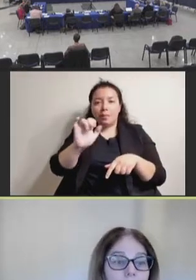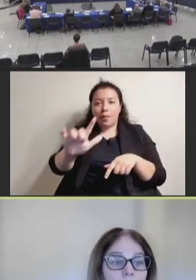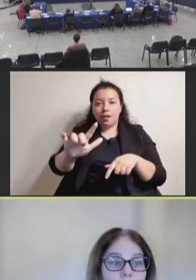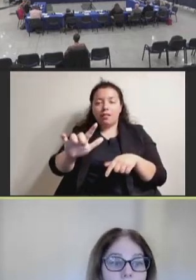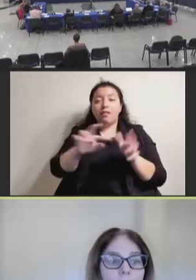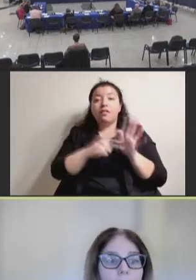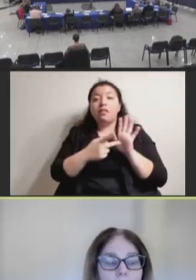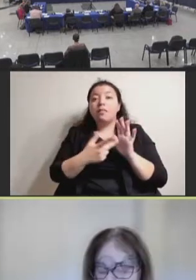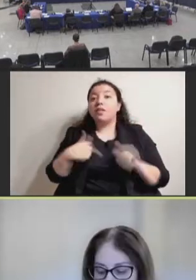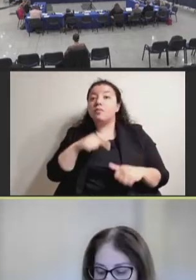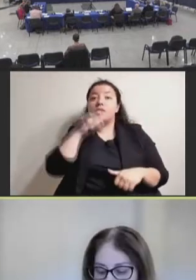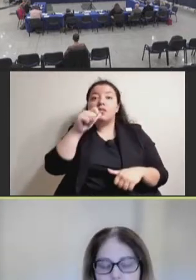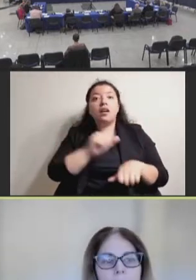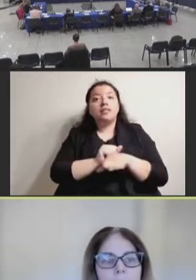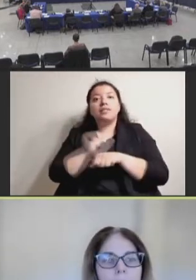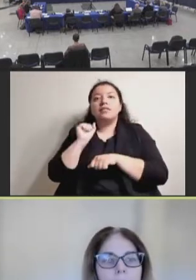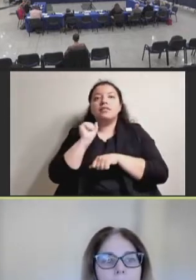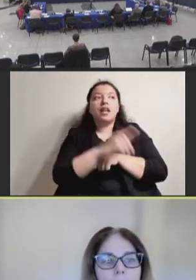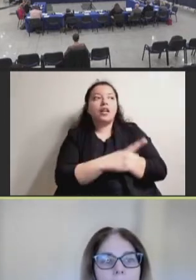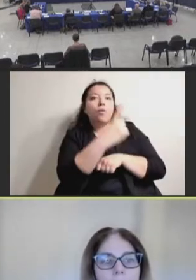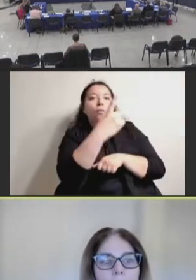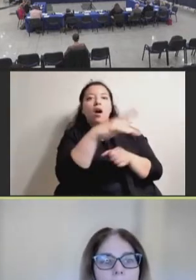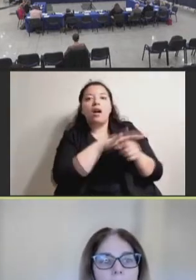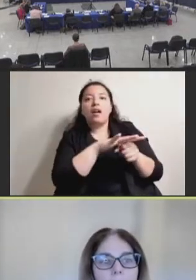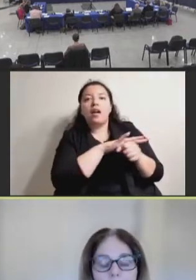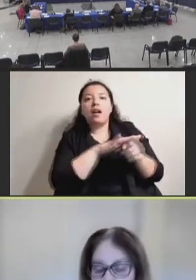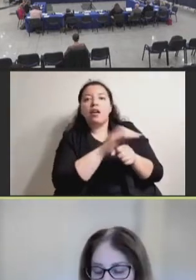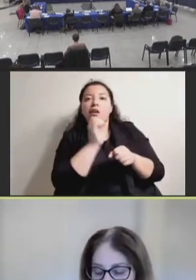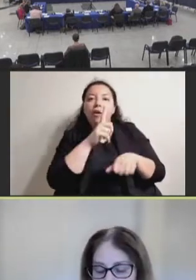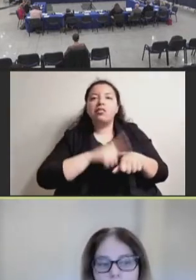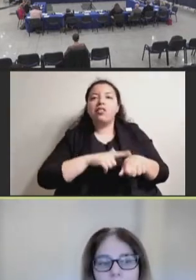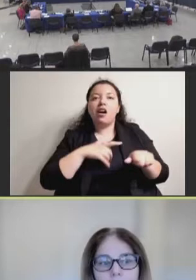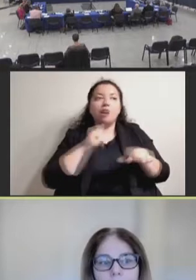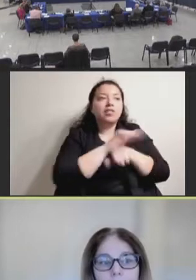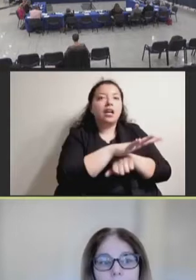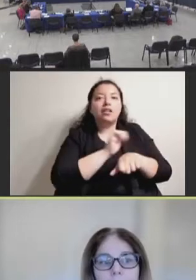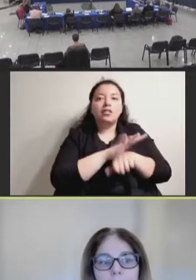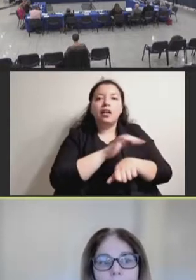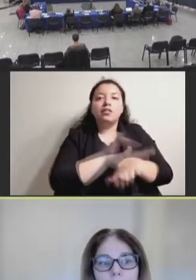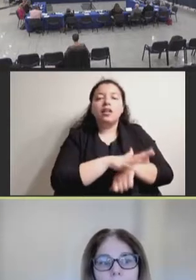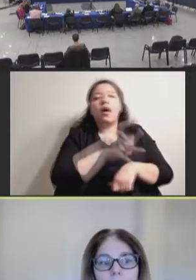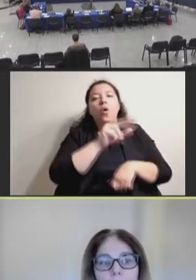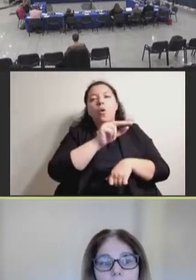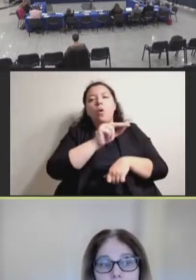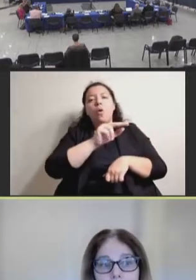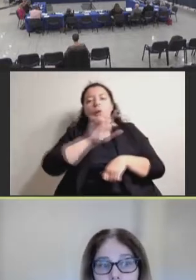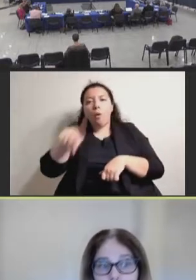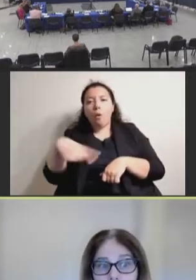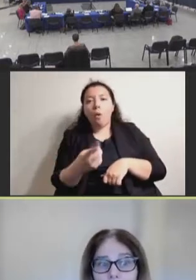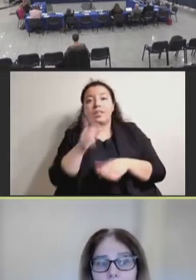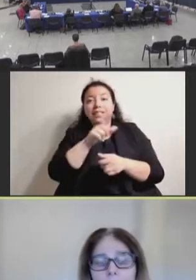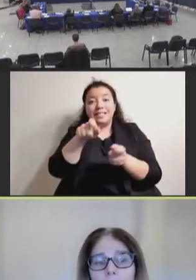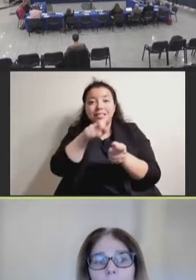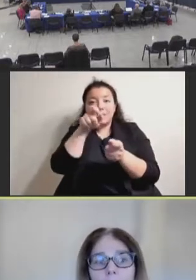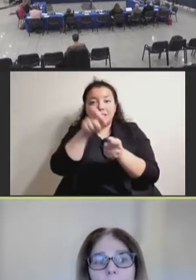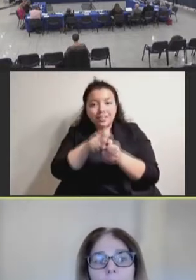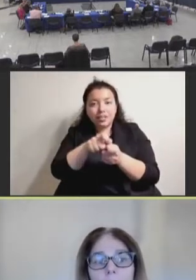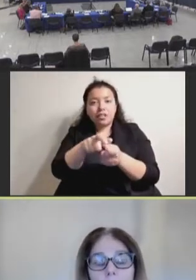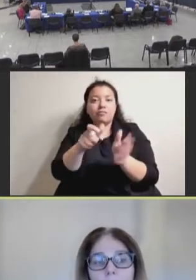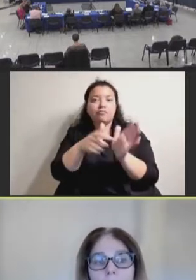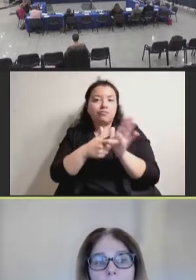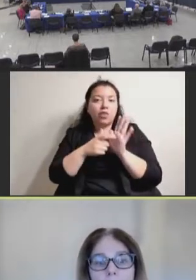data to a central area. All the sites keep their own data and just provide the data that's necessary for each study, including for these